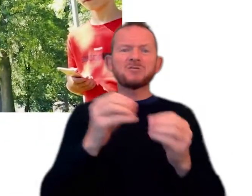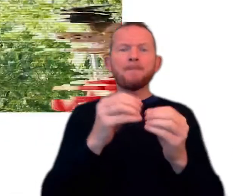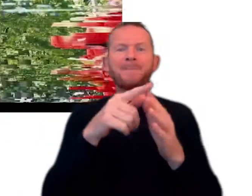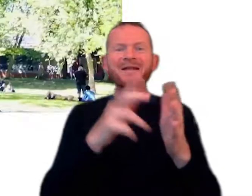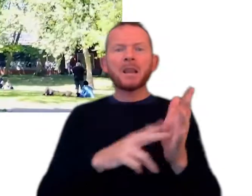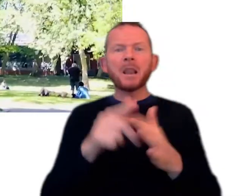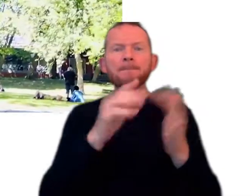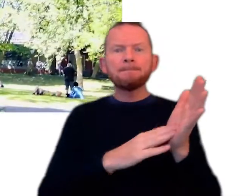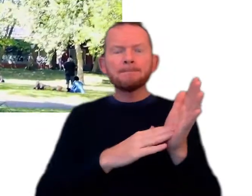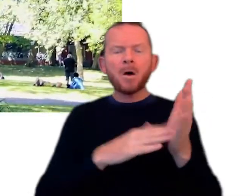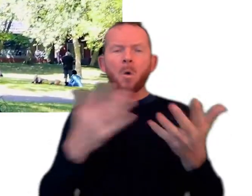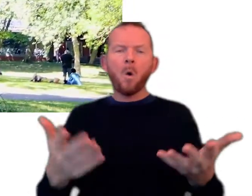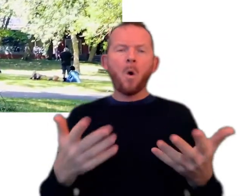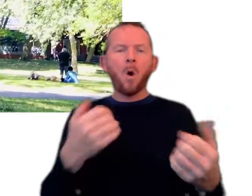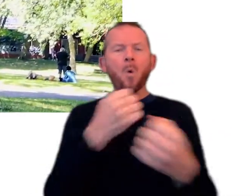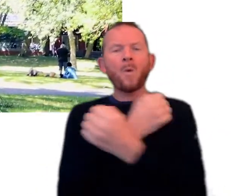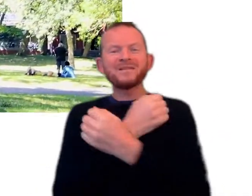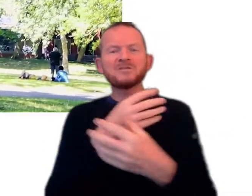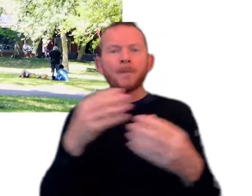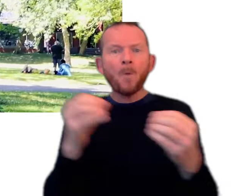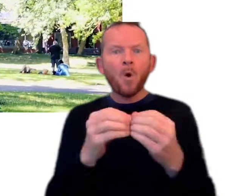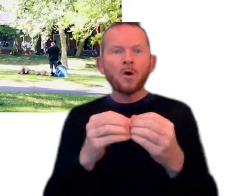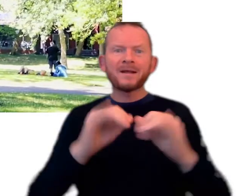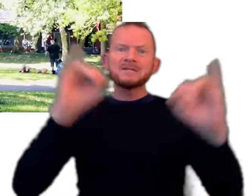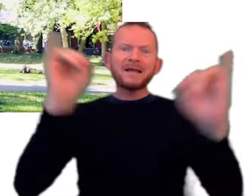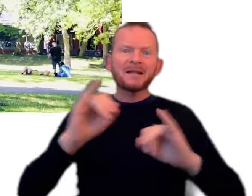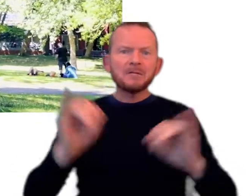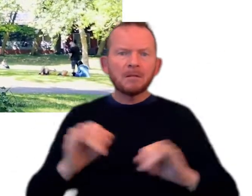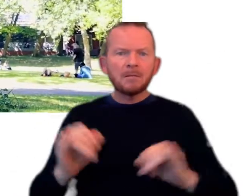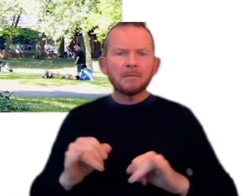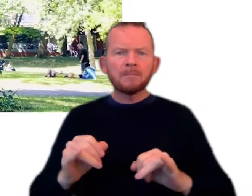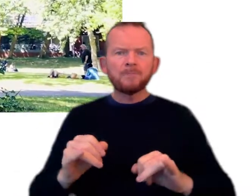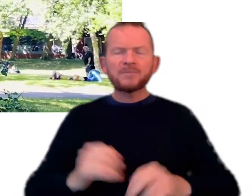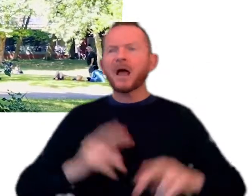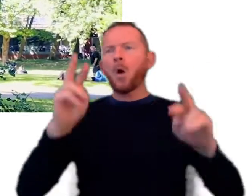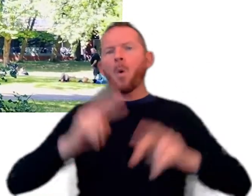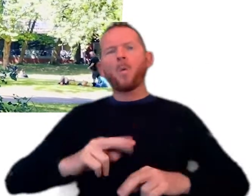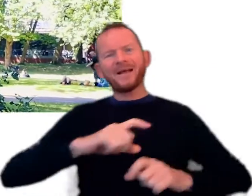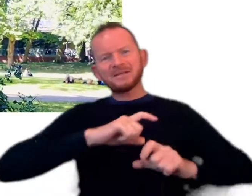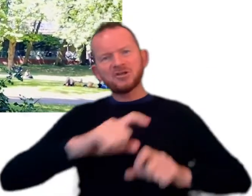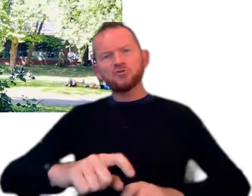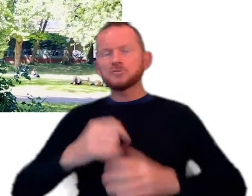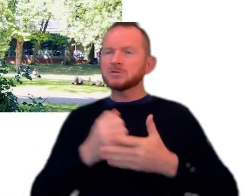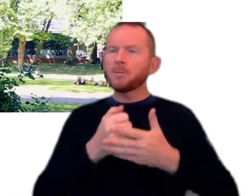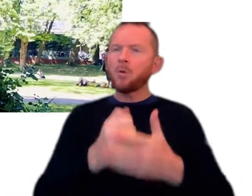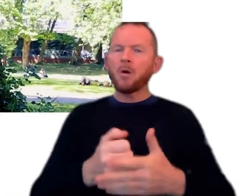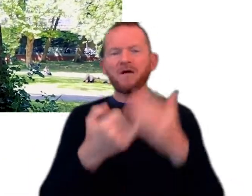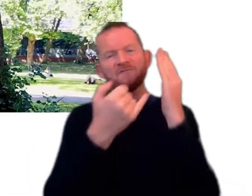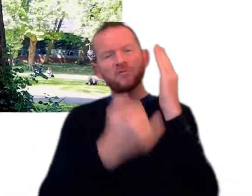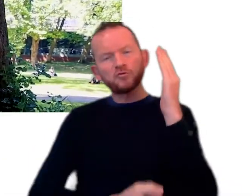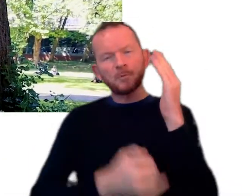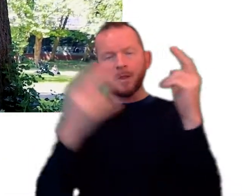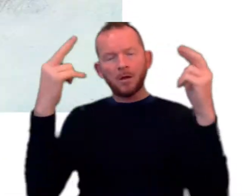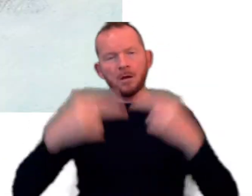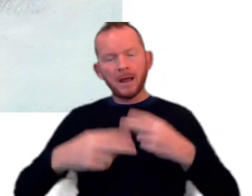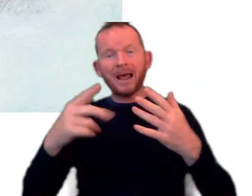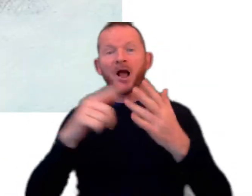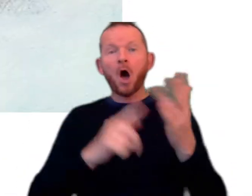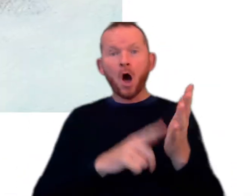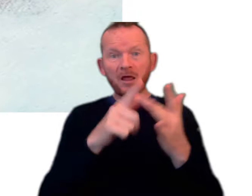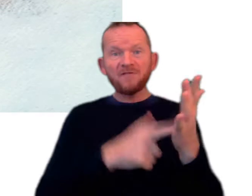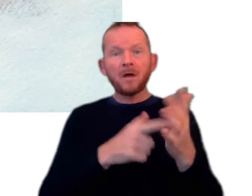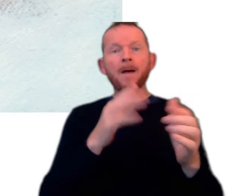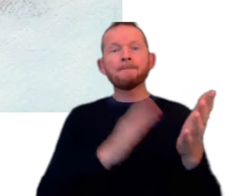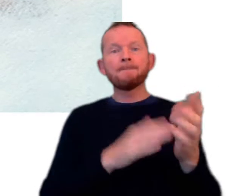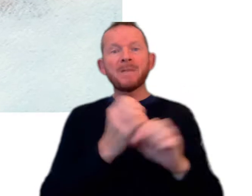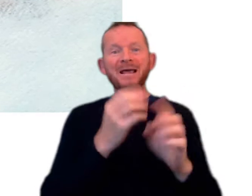scandal? I really, really hope that we continue to support vulnerable autistics, such as Oliver McGowan, who lost his